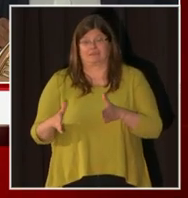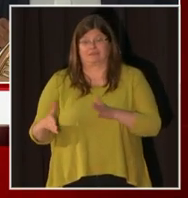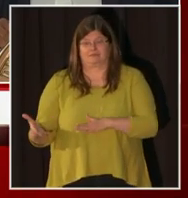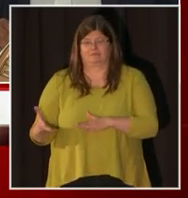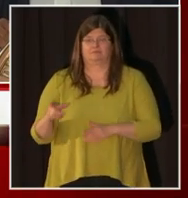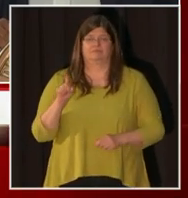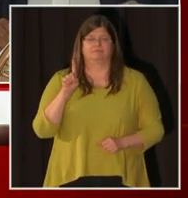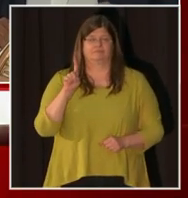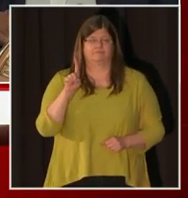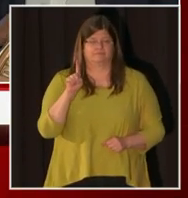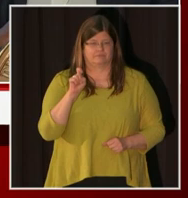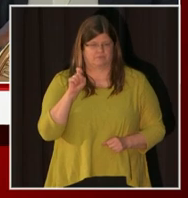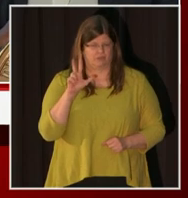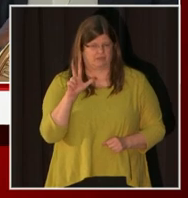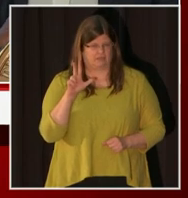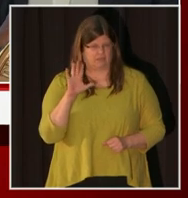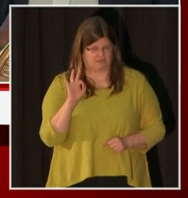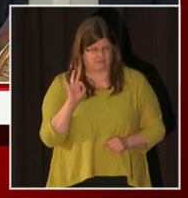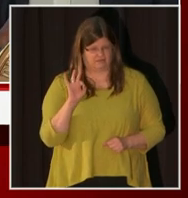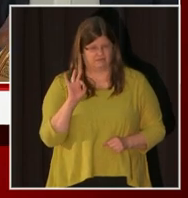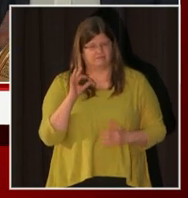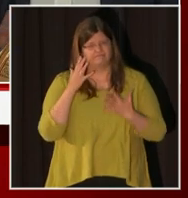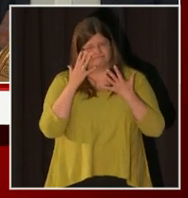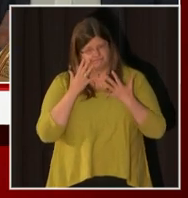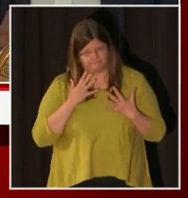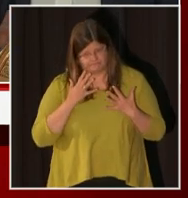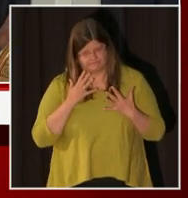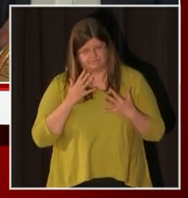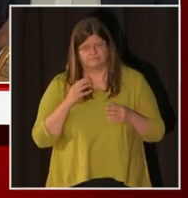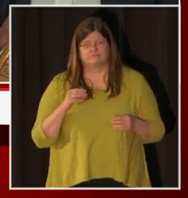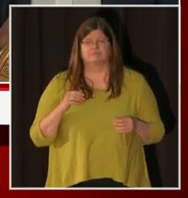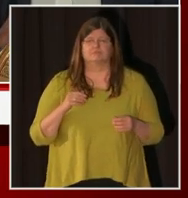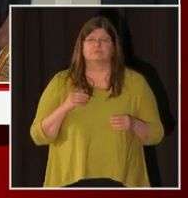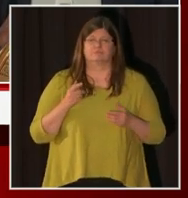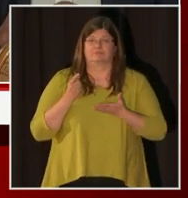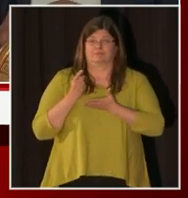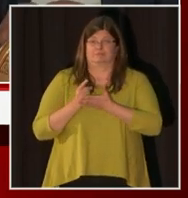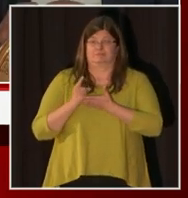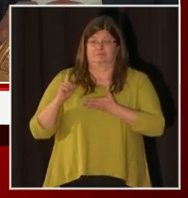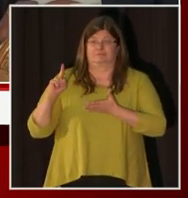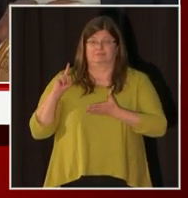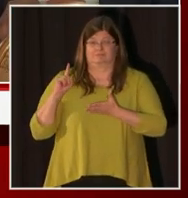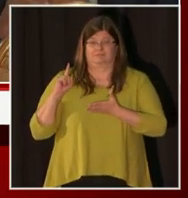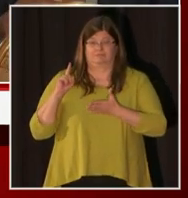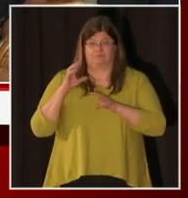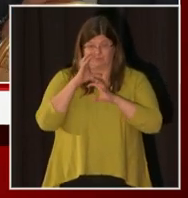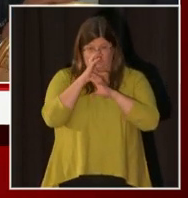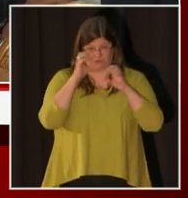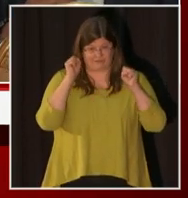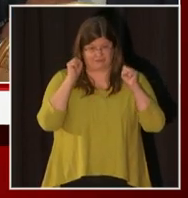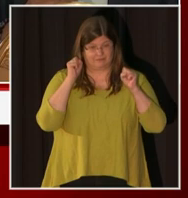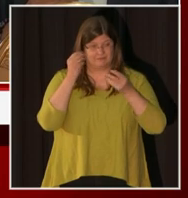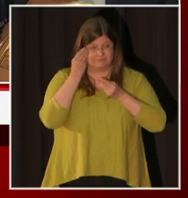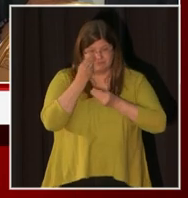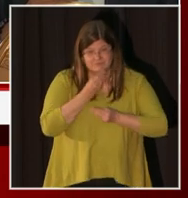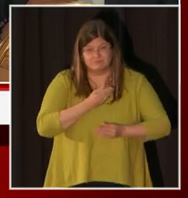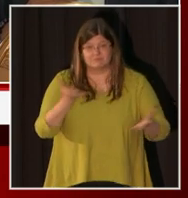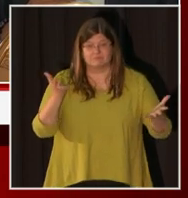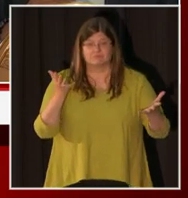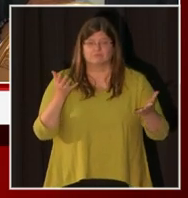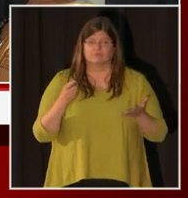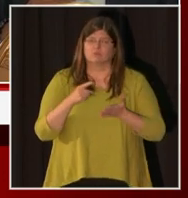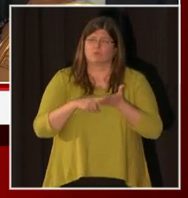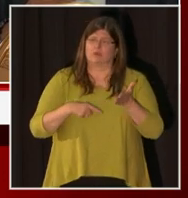the disease. Last week, we know that the White House released guidance around what it takes